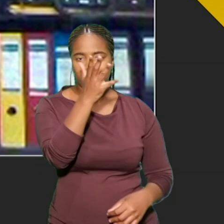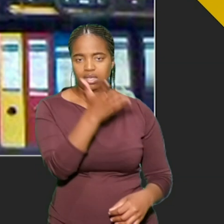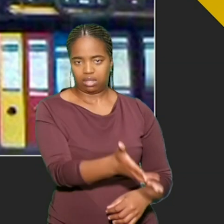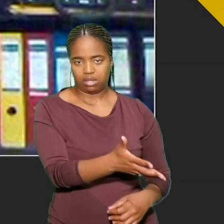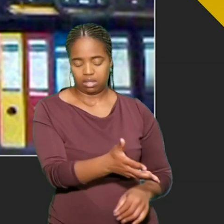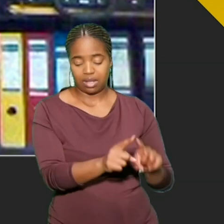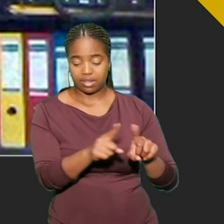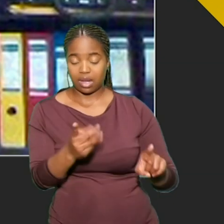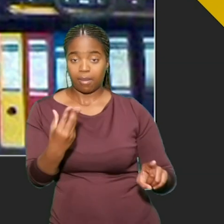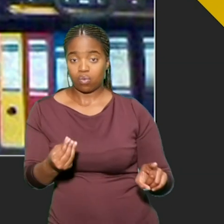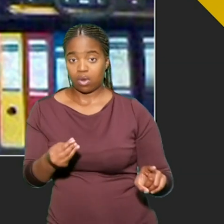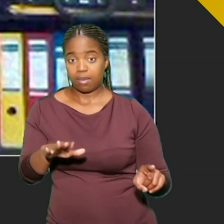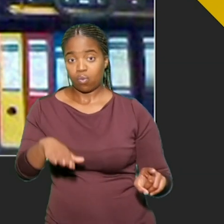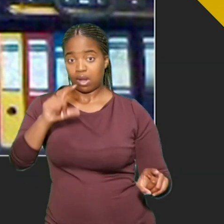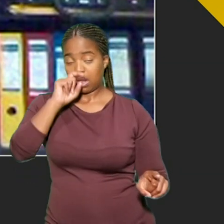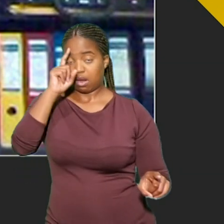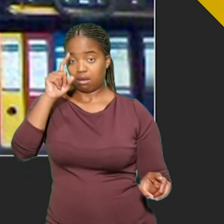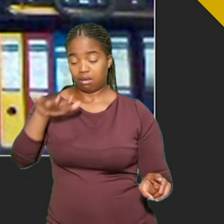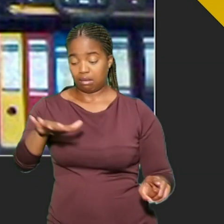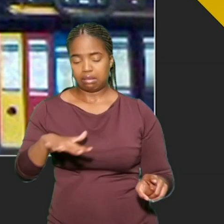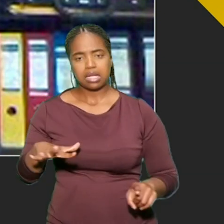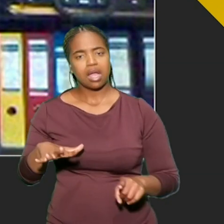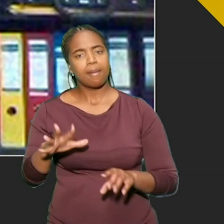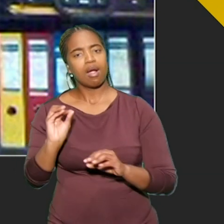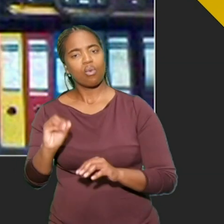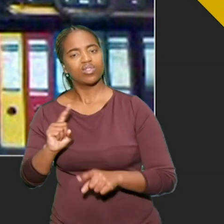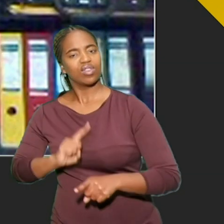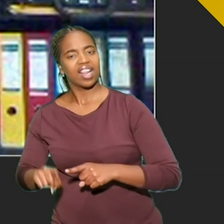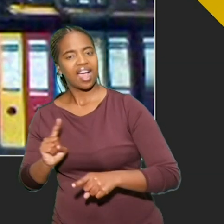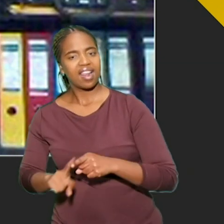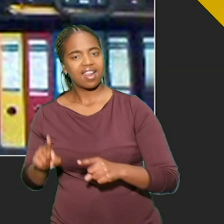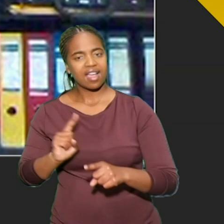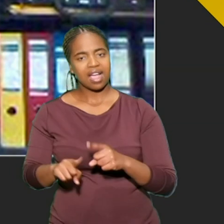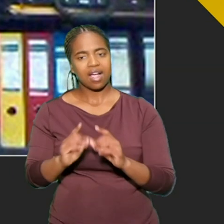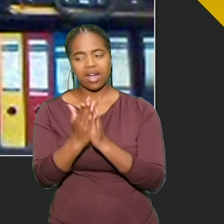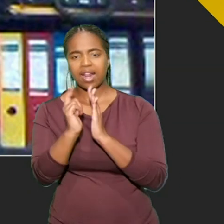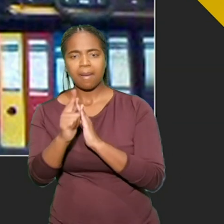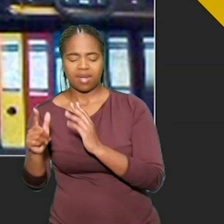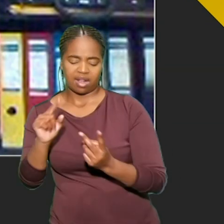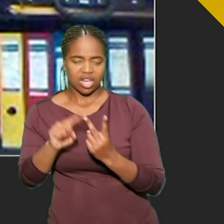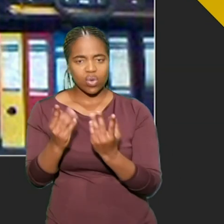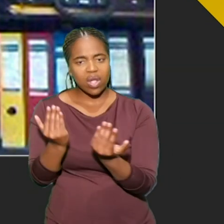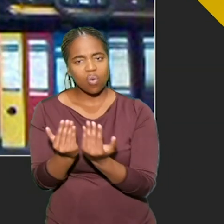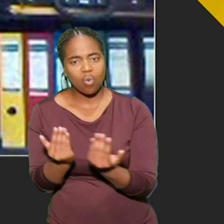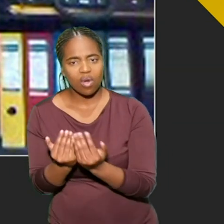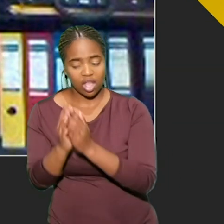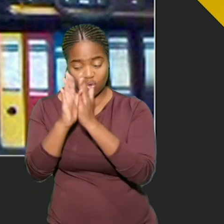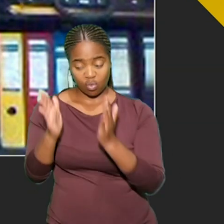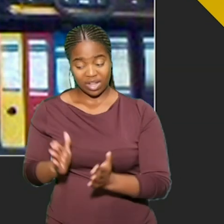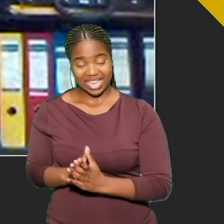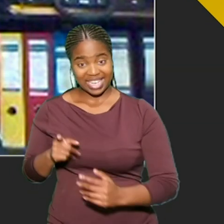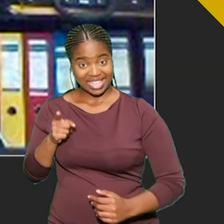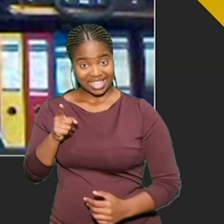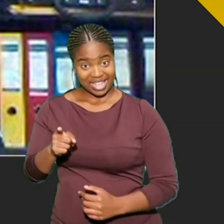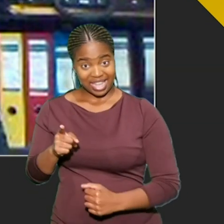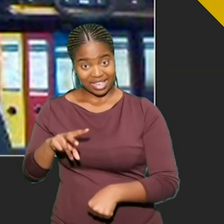in suburbs where there's space to play, there are play areas, kuna ma library, kuna skolo, kuna everything that everyone